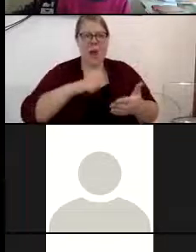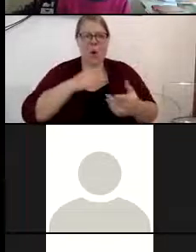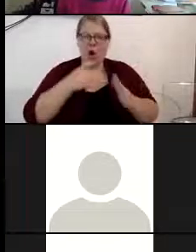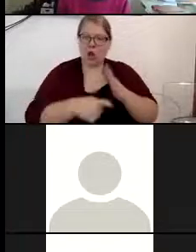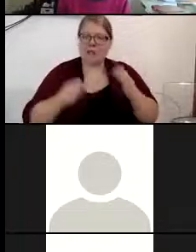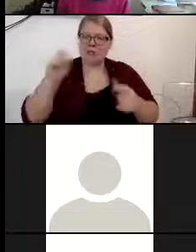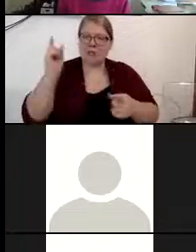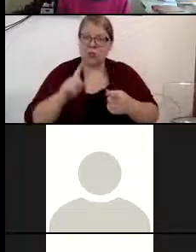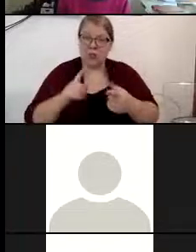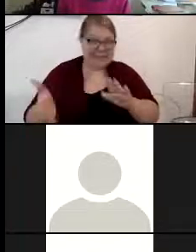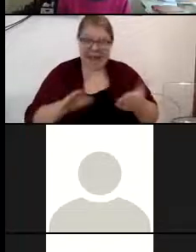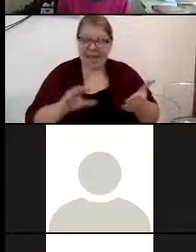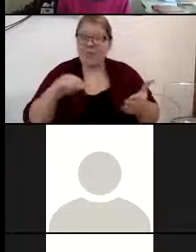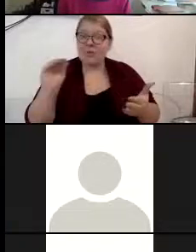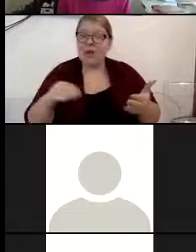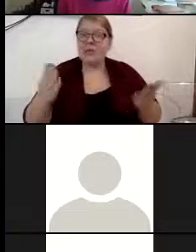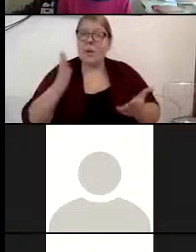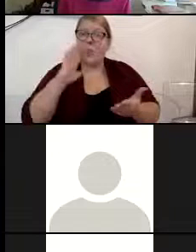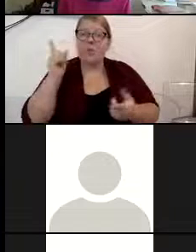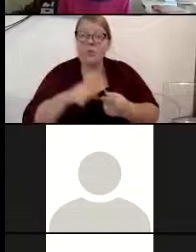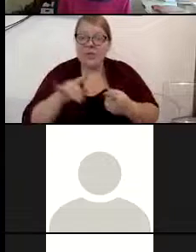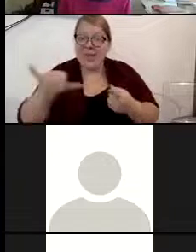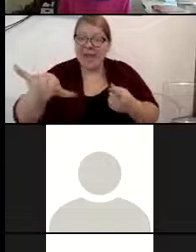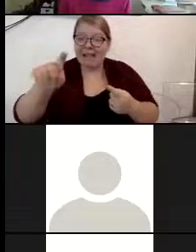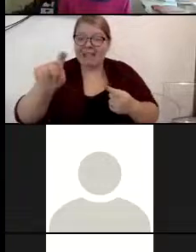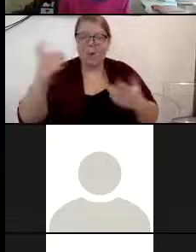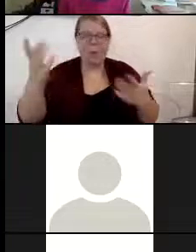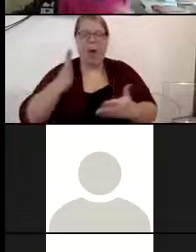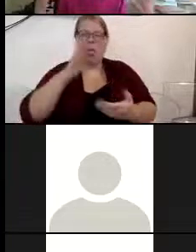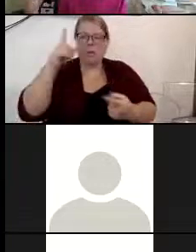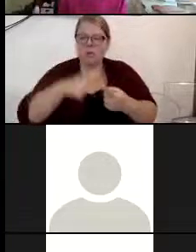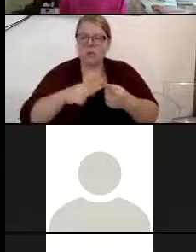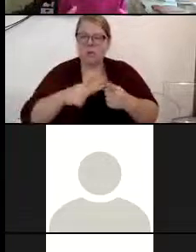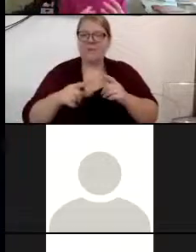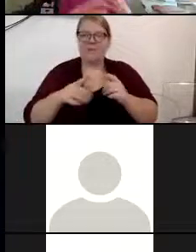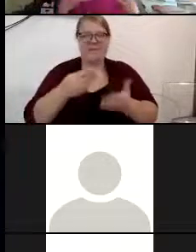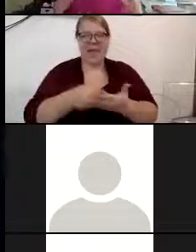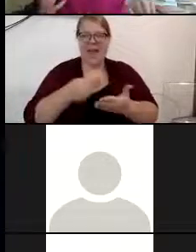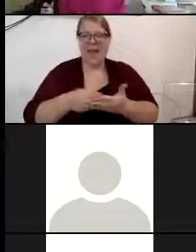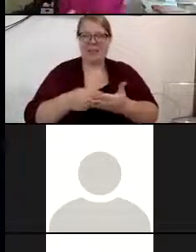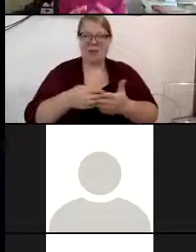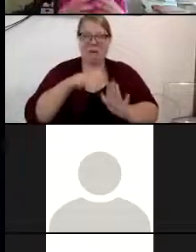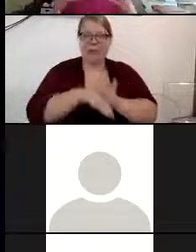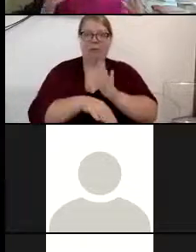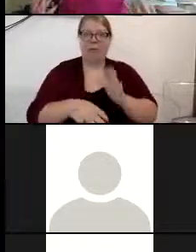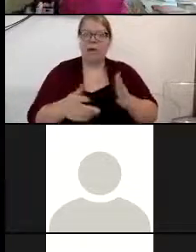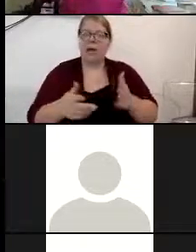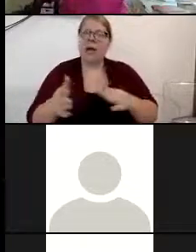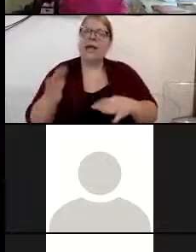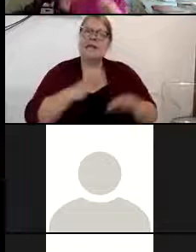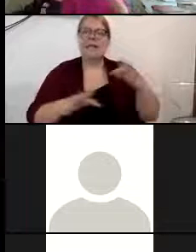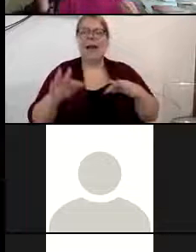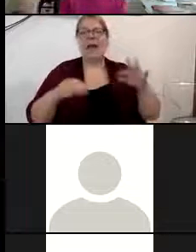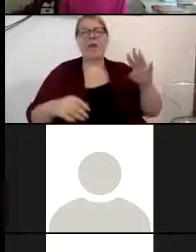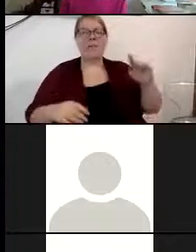rates, what reduces financial consequences, rather than a moralistic idealism